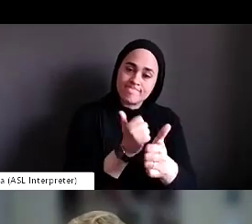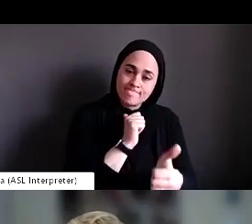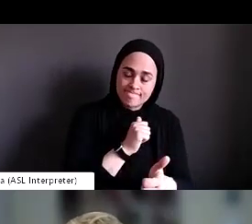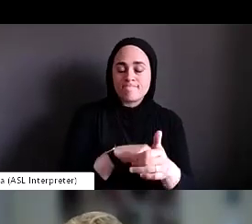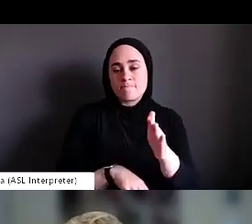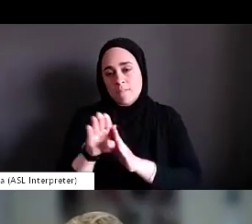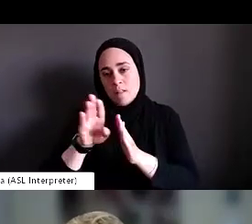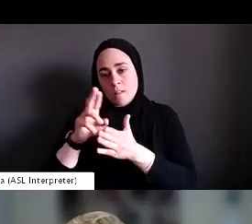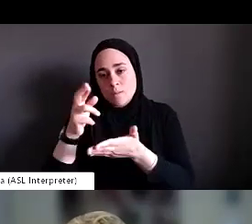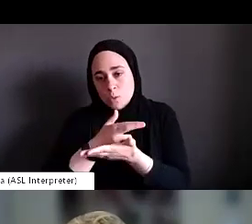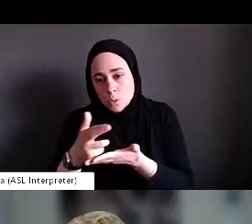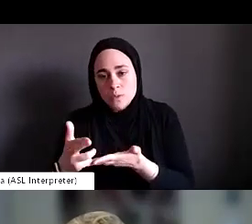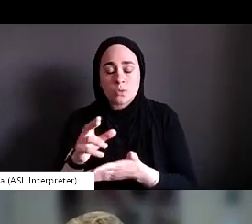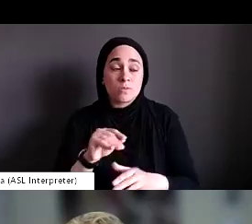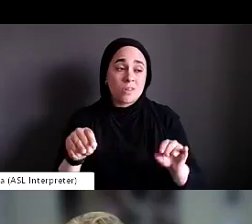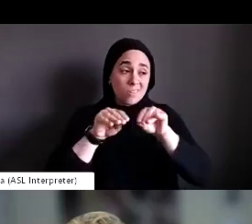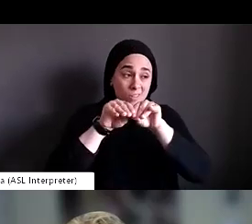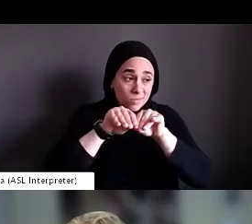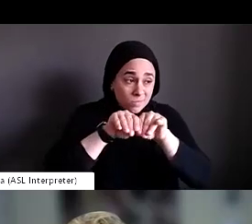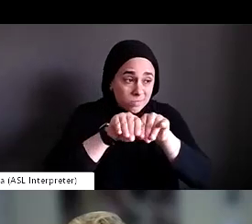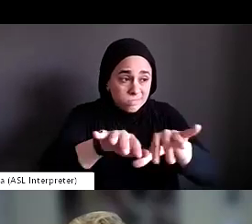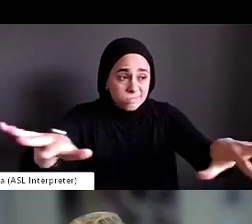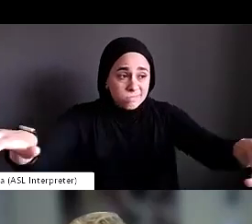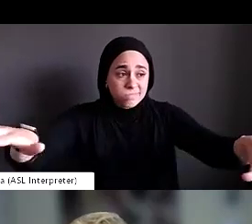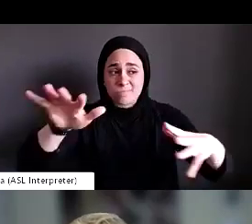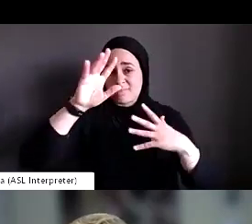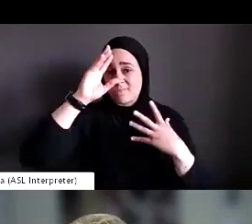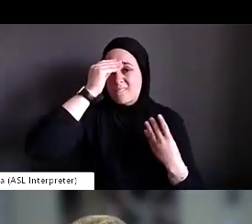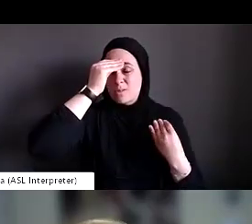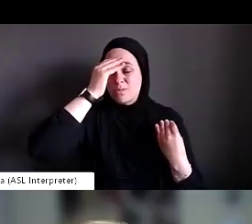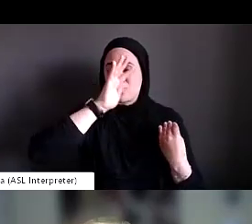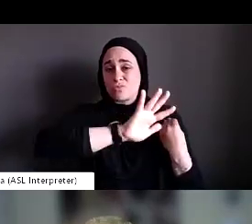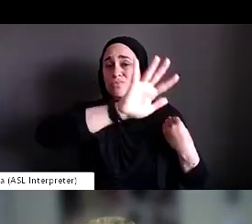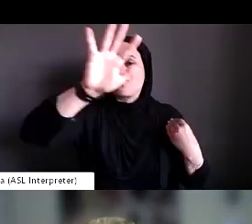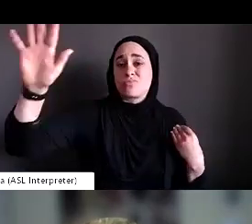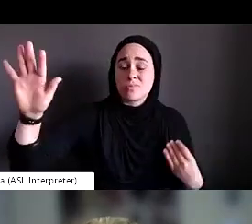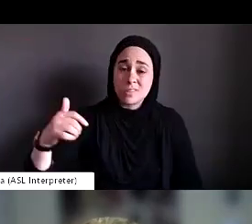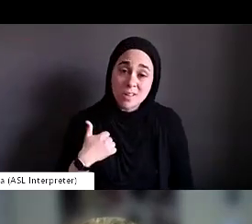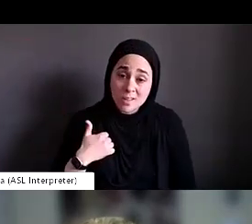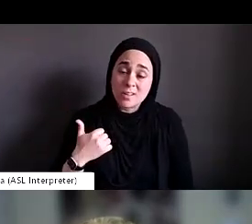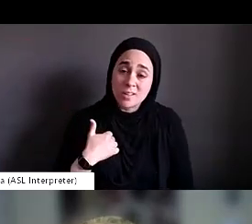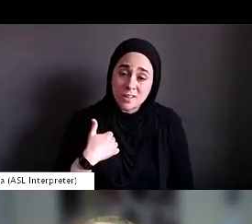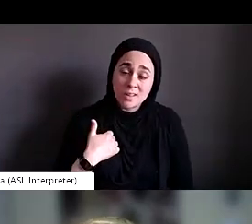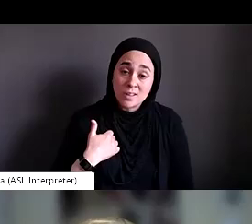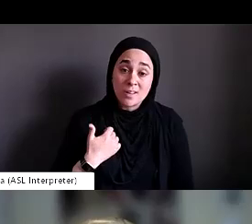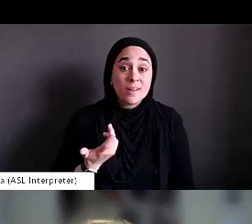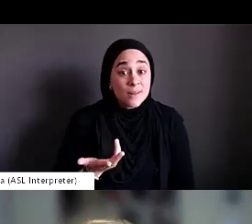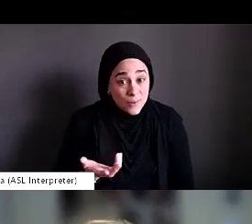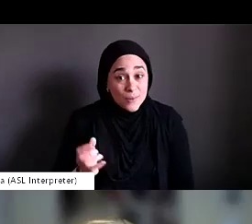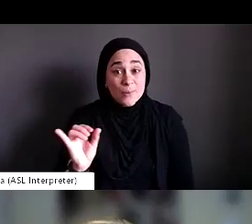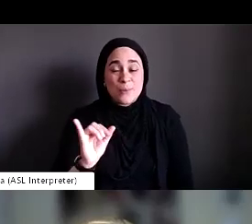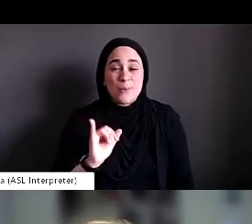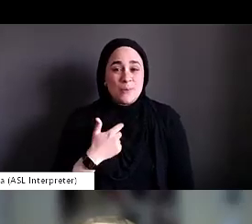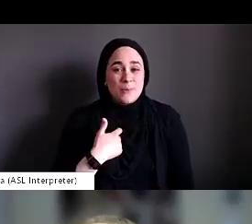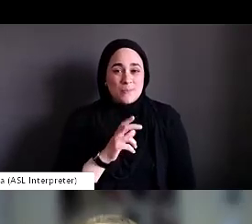resources and to spread what it is that we want to be spreading across the country. And it's a pleasure also to be at